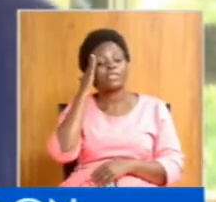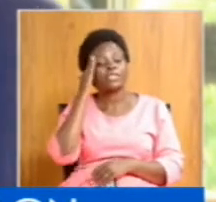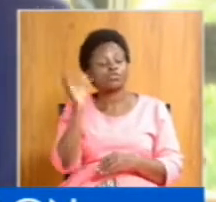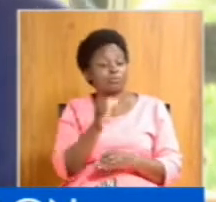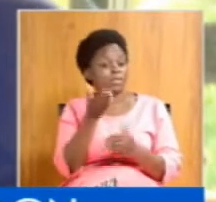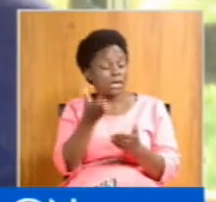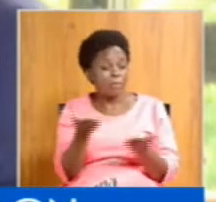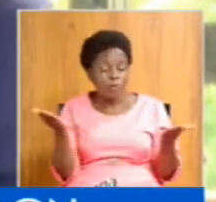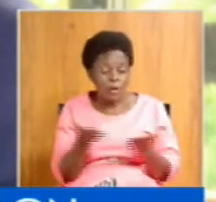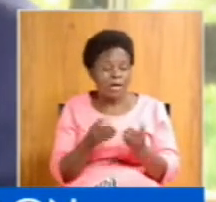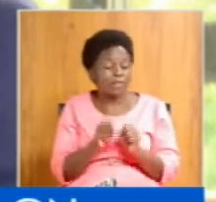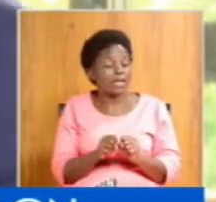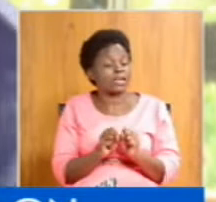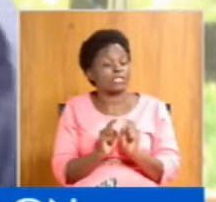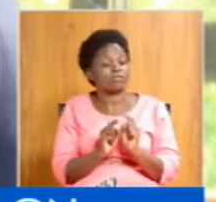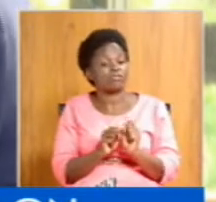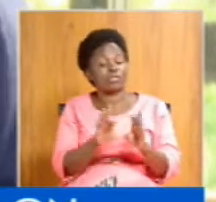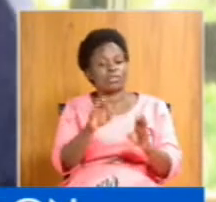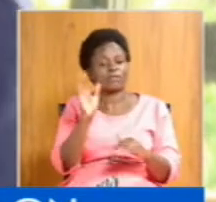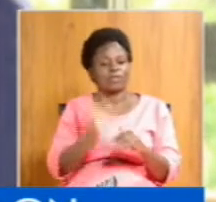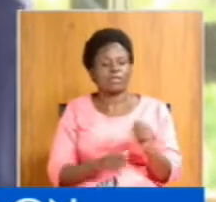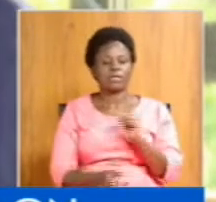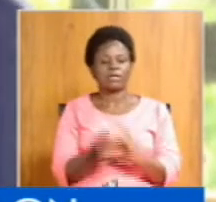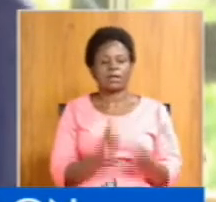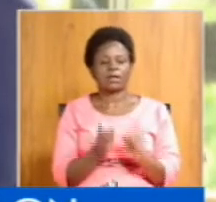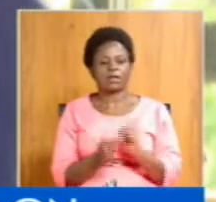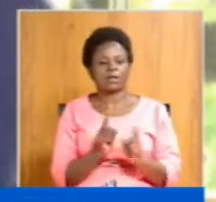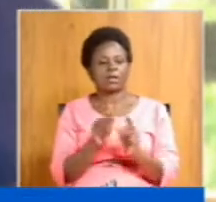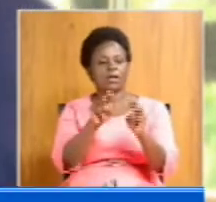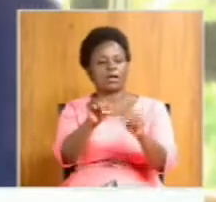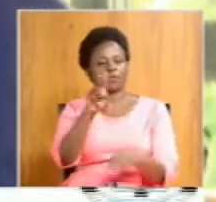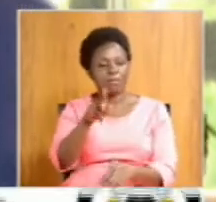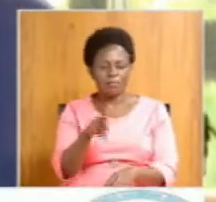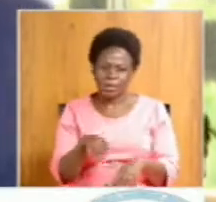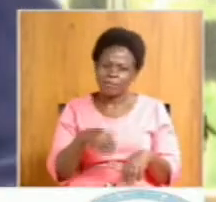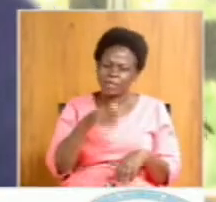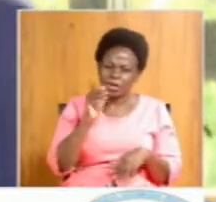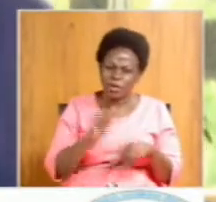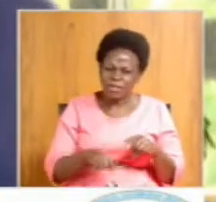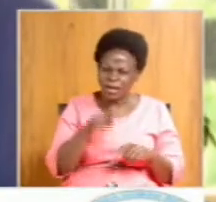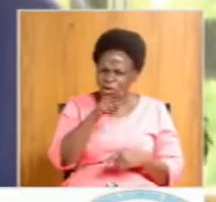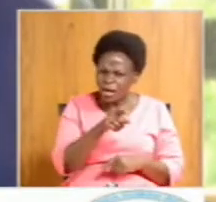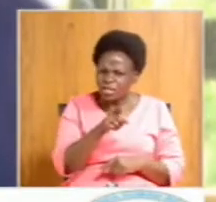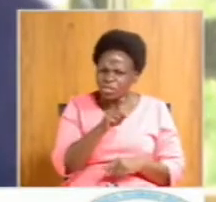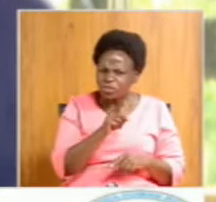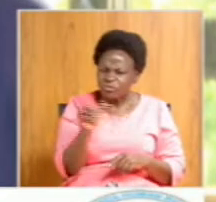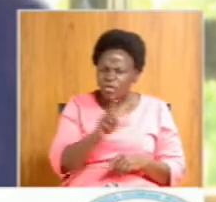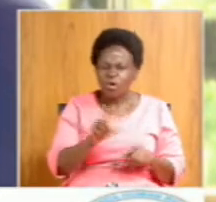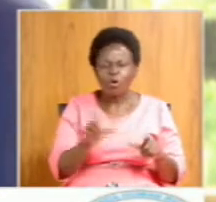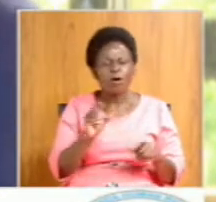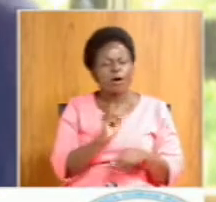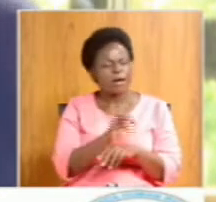Where they can actually reach out instead of running to the MP, but rather run to the local